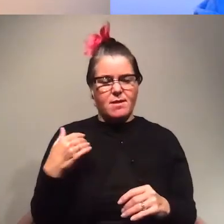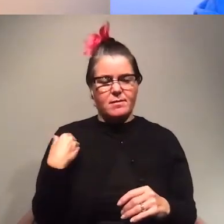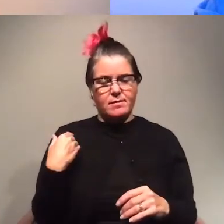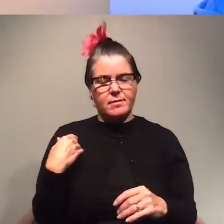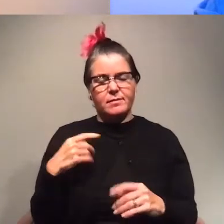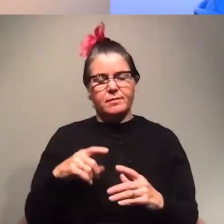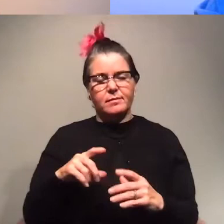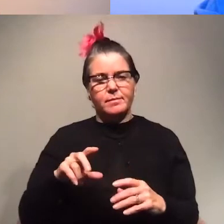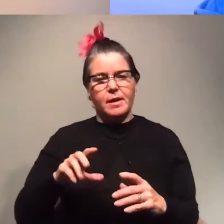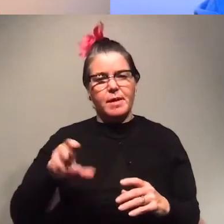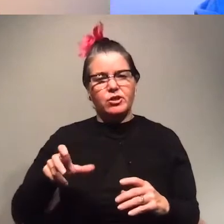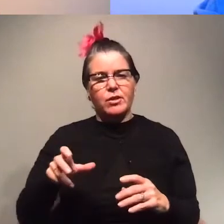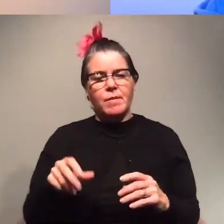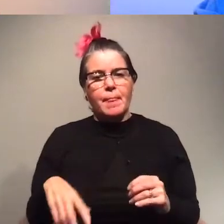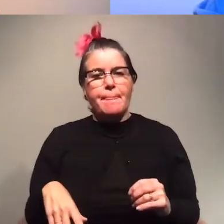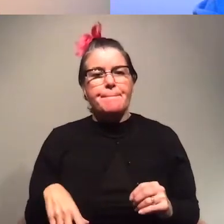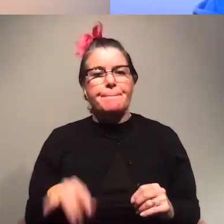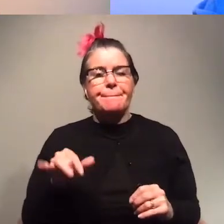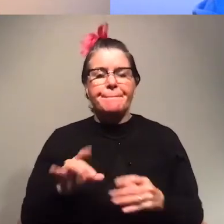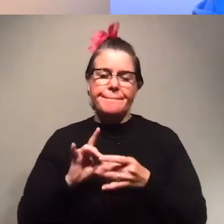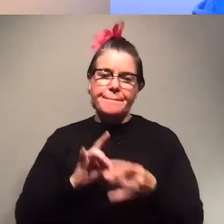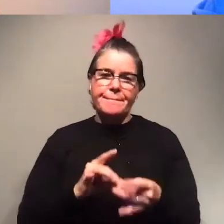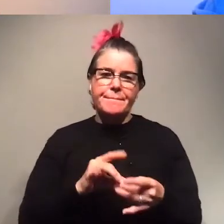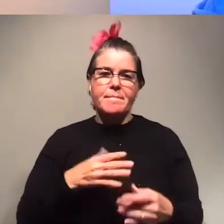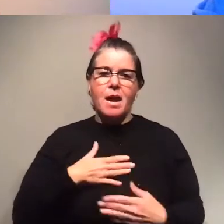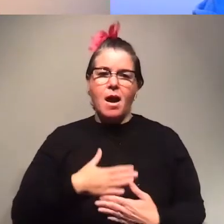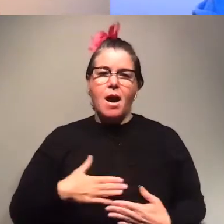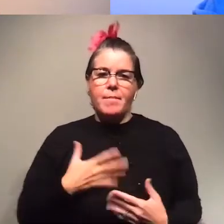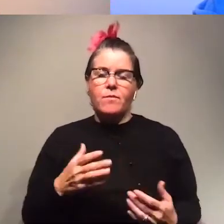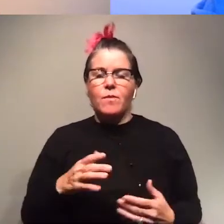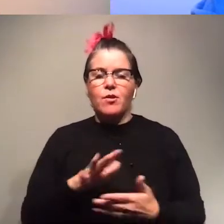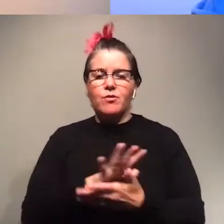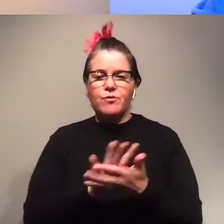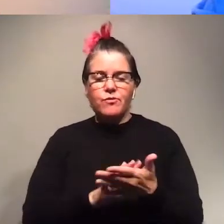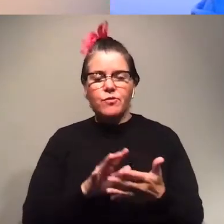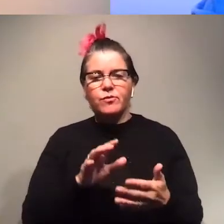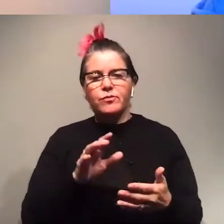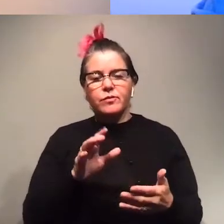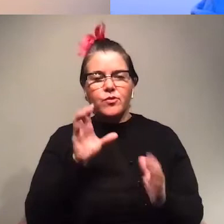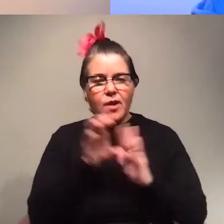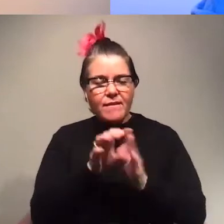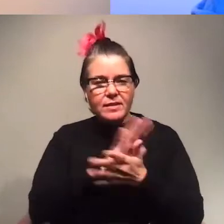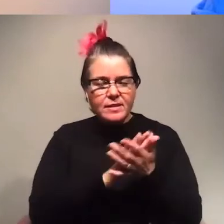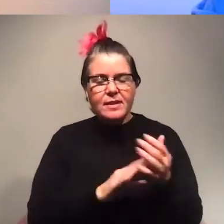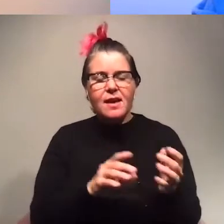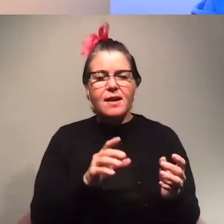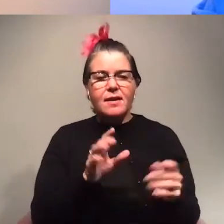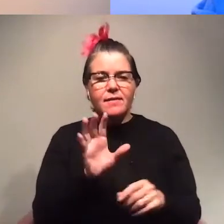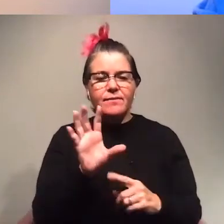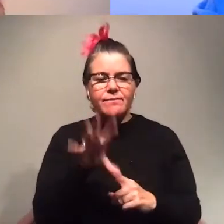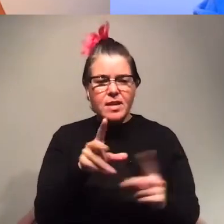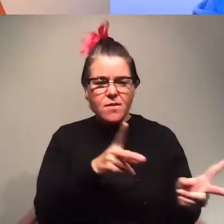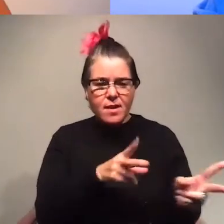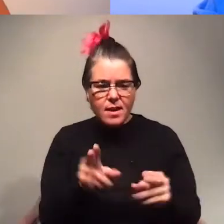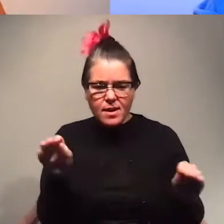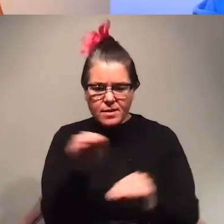channel. So I think that's led to like my hobby of like graphic design and like video editing and like learning what it takes to like